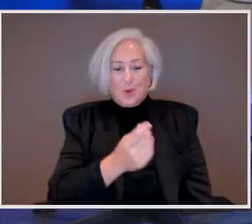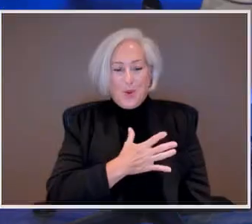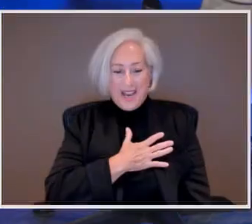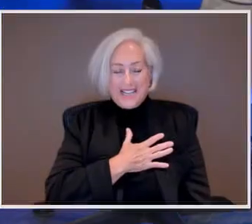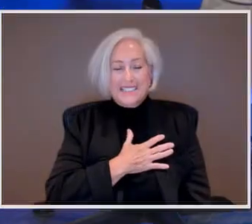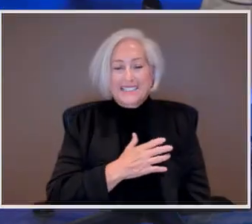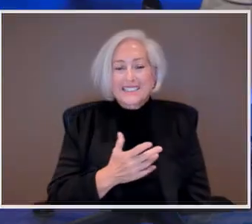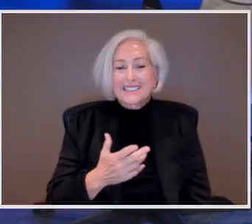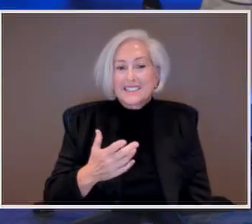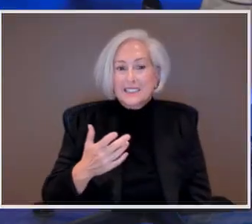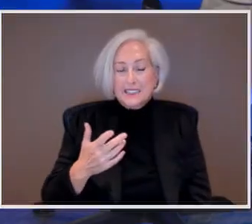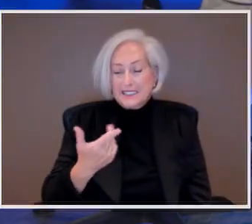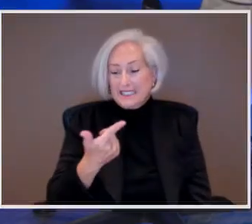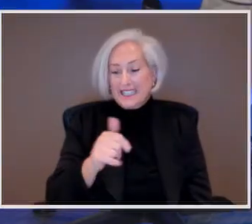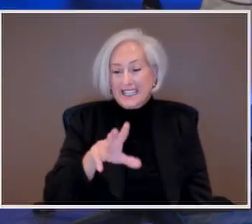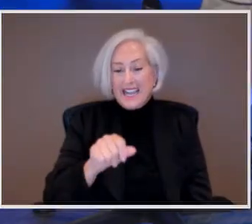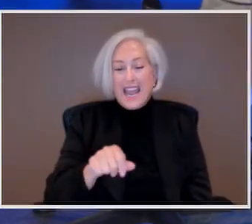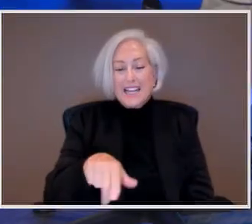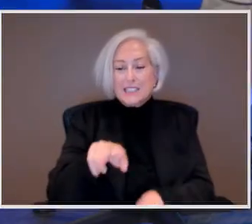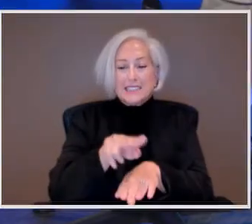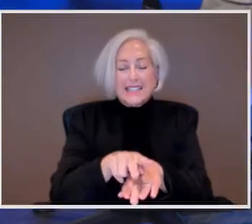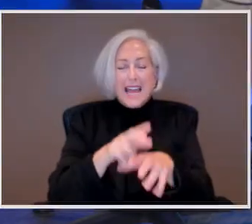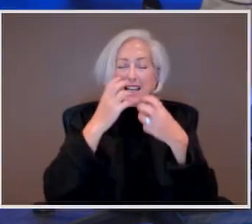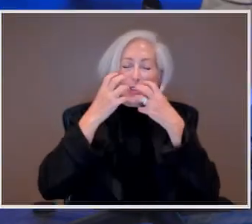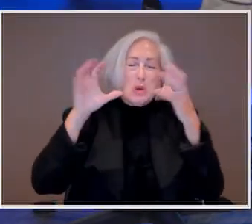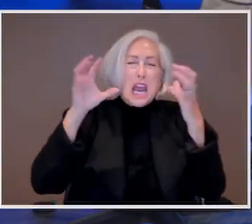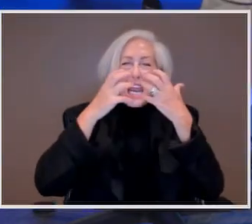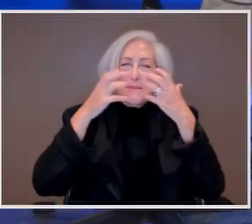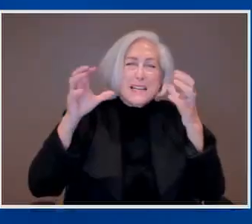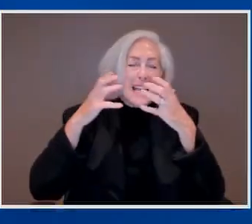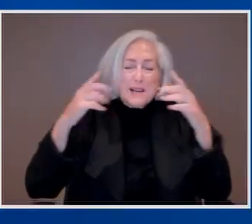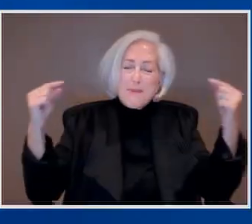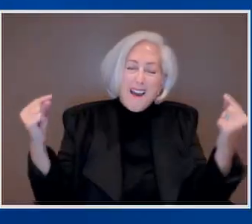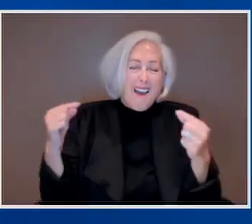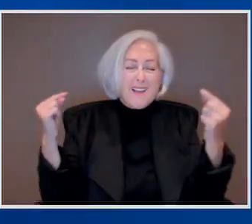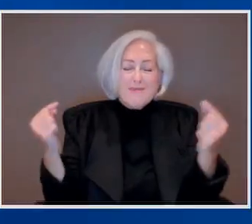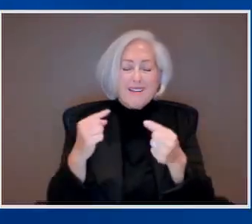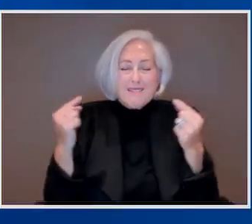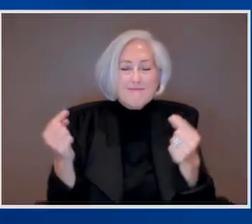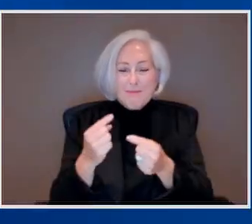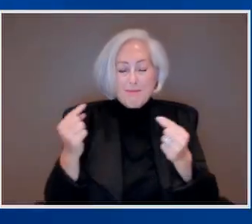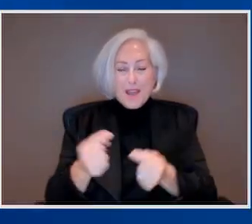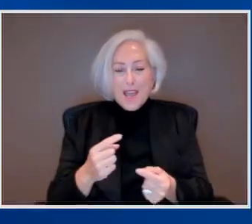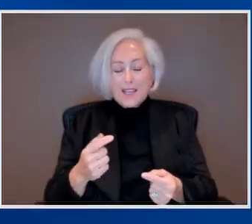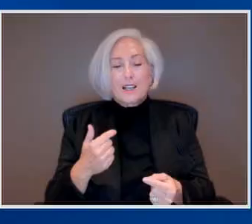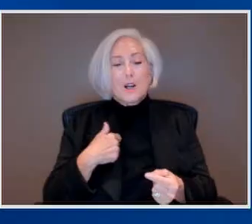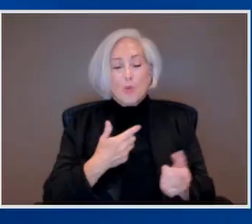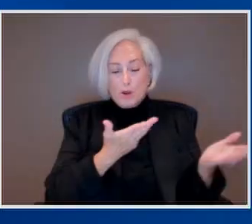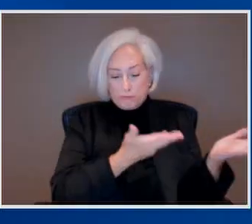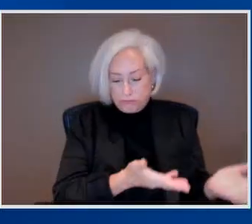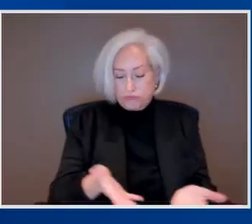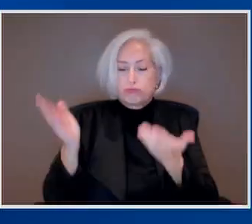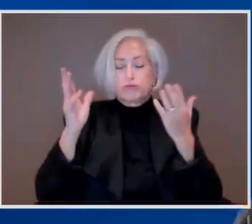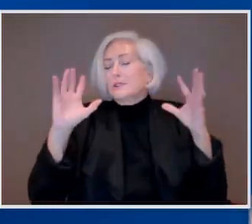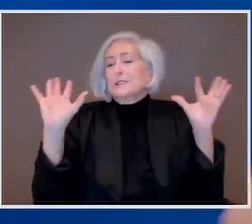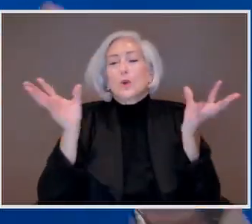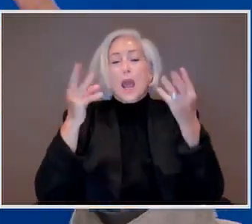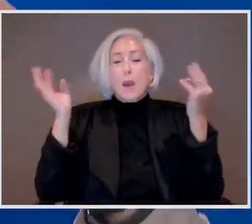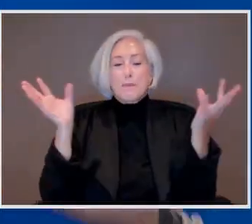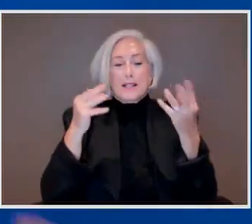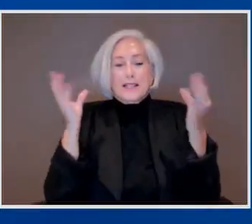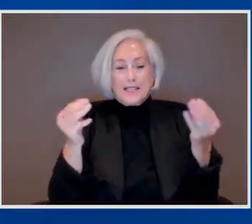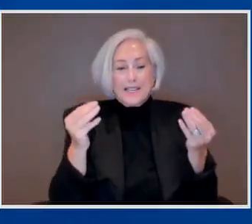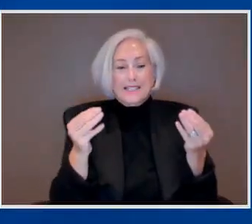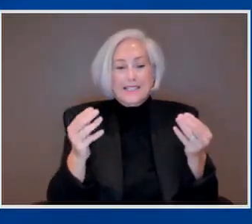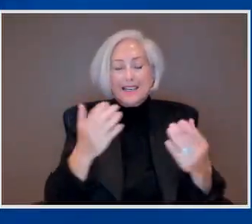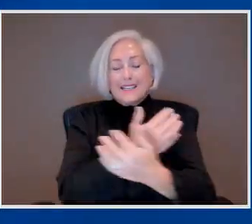he's on the ground and he's yelling and in pain. And so, you know, once we got him into the ambulance, he gave me a big